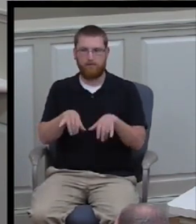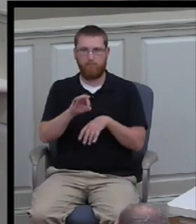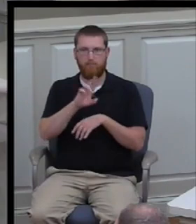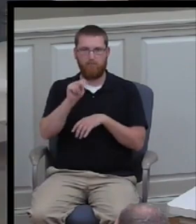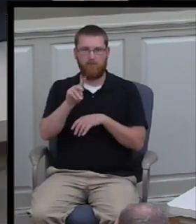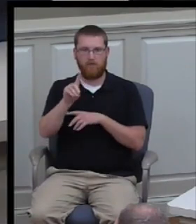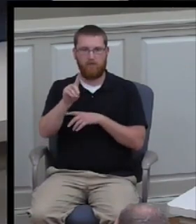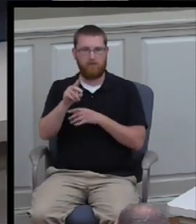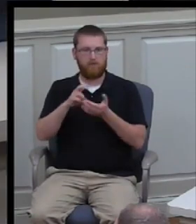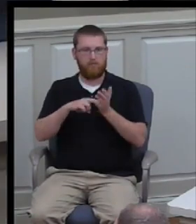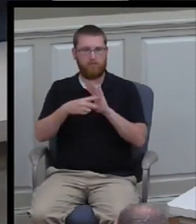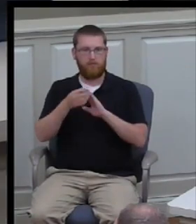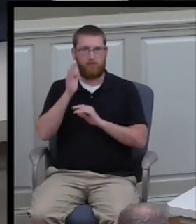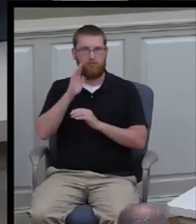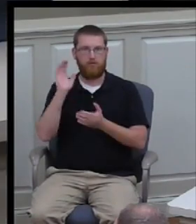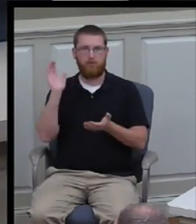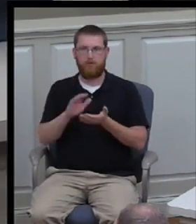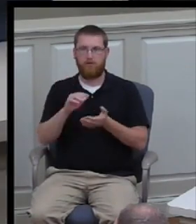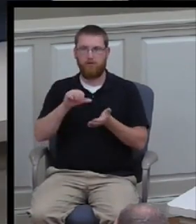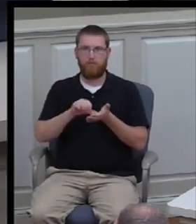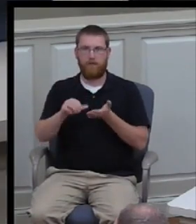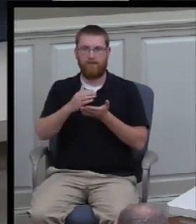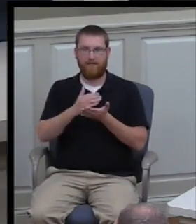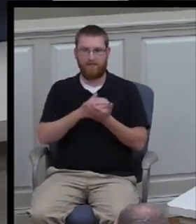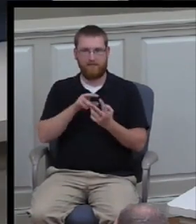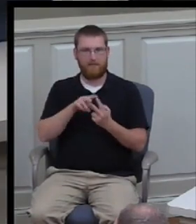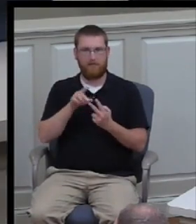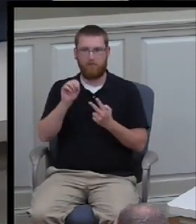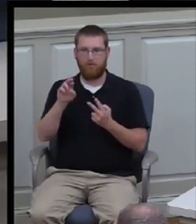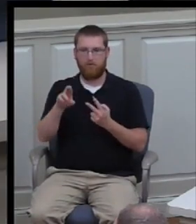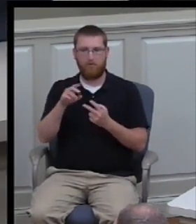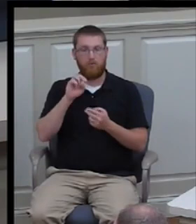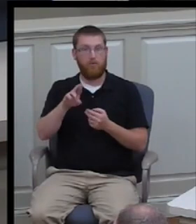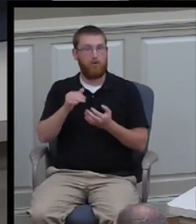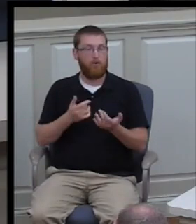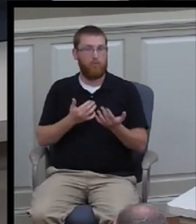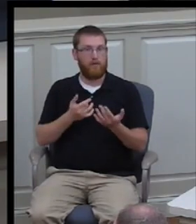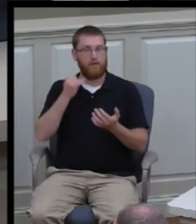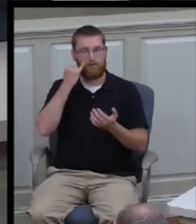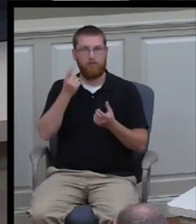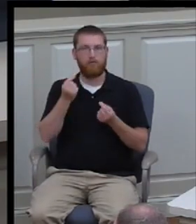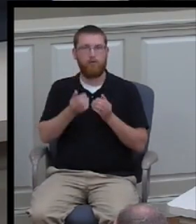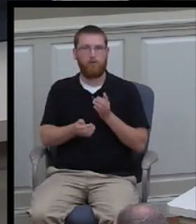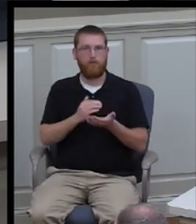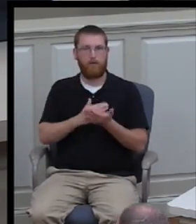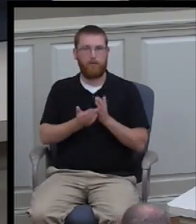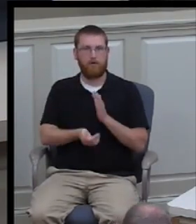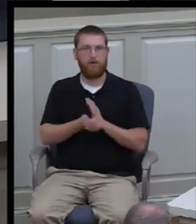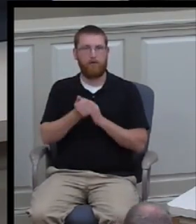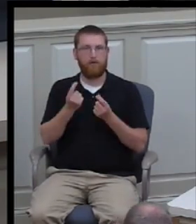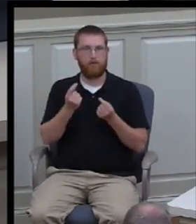So, we'll have to reduce the paving list or wait. If we're going to do a budget amendment, we'll have to wait to do